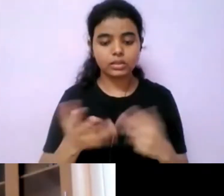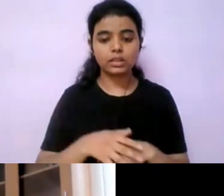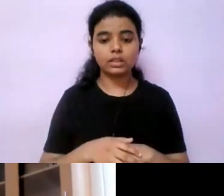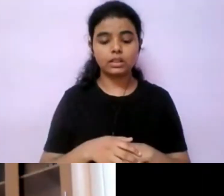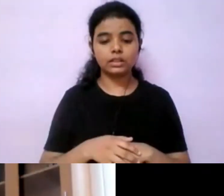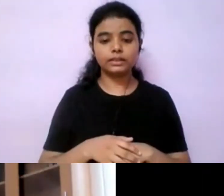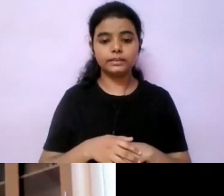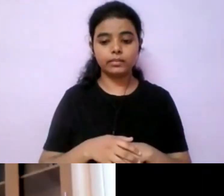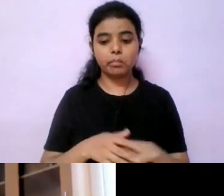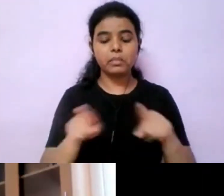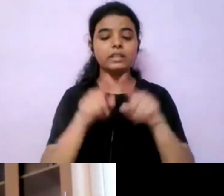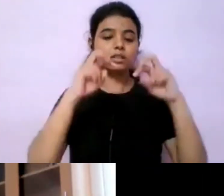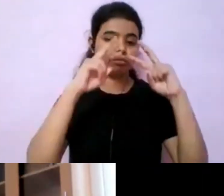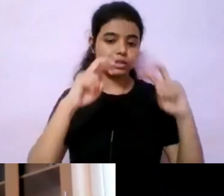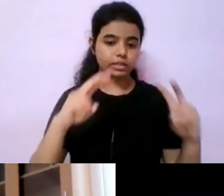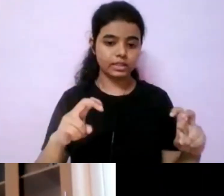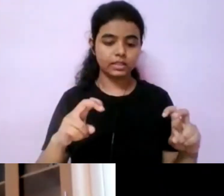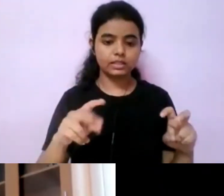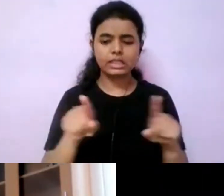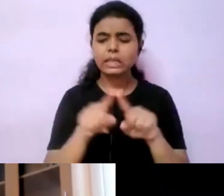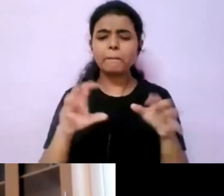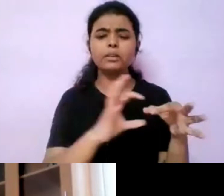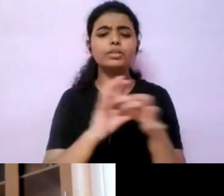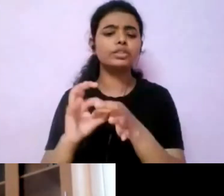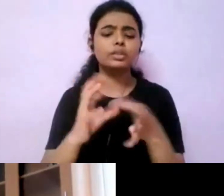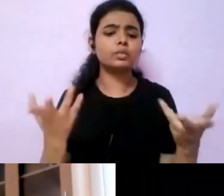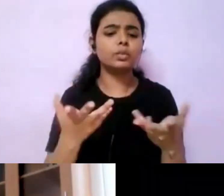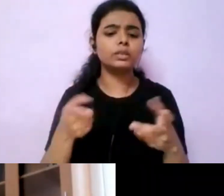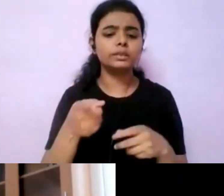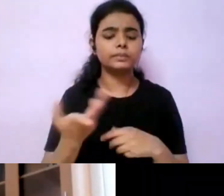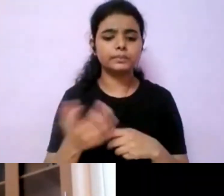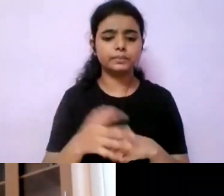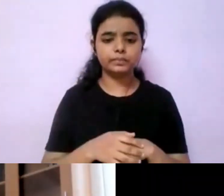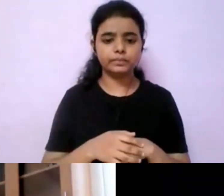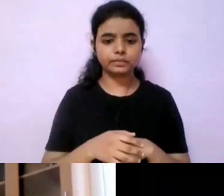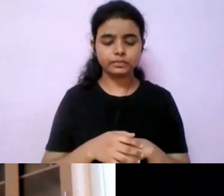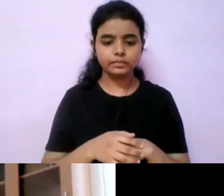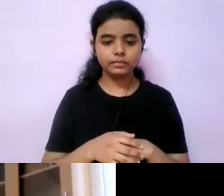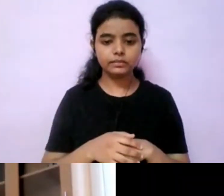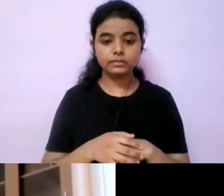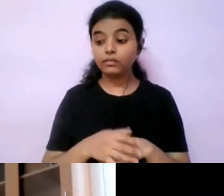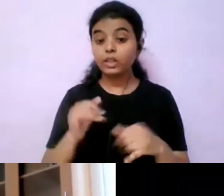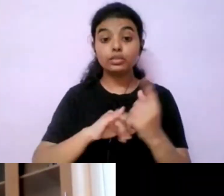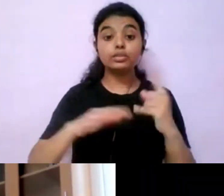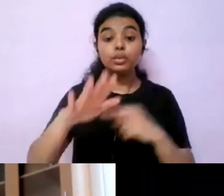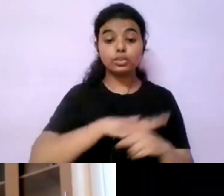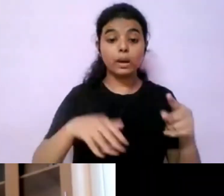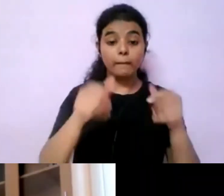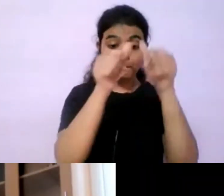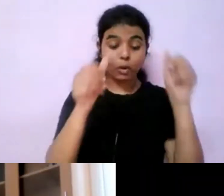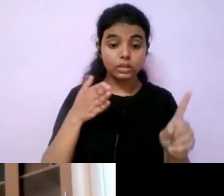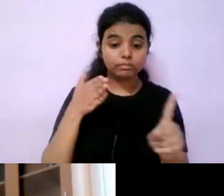realist research in relation to its departures from the social model